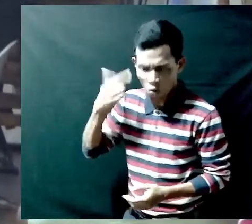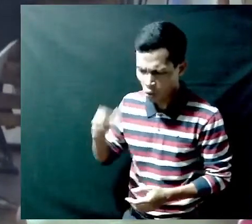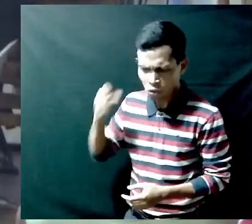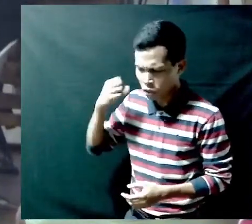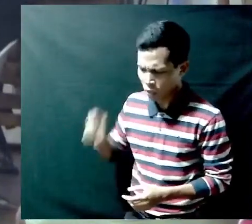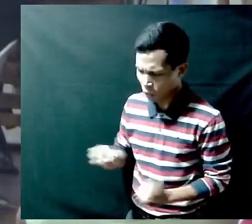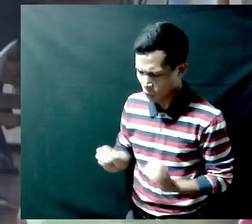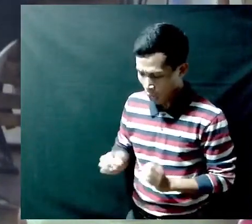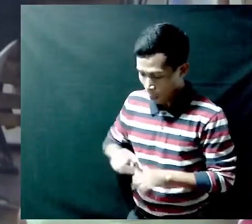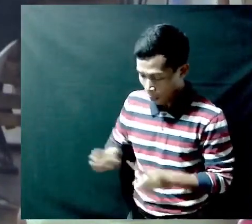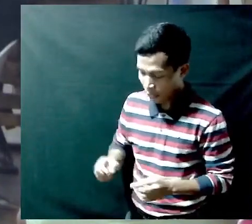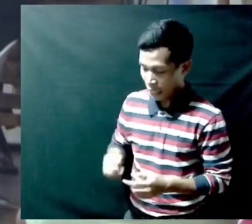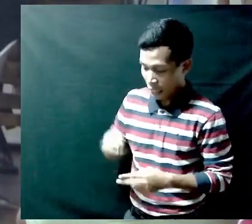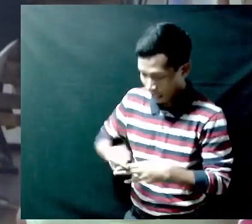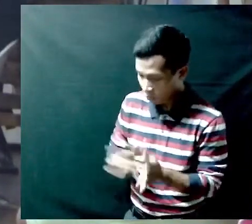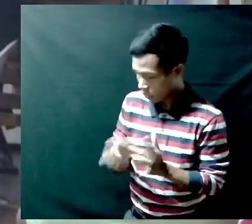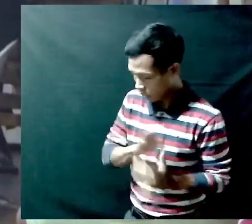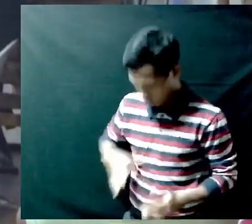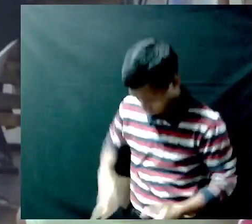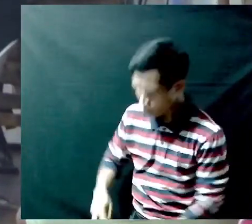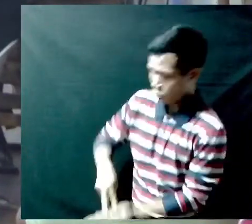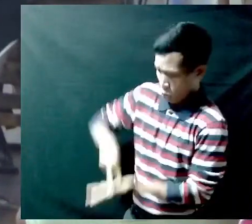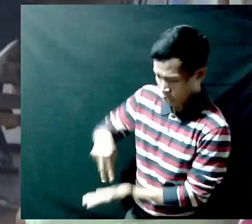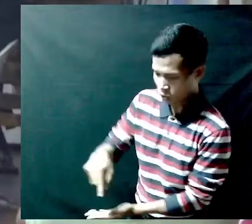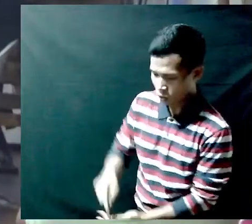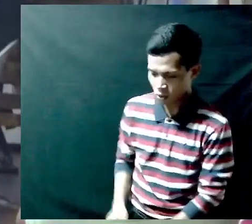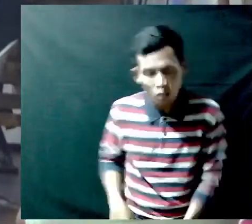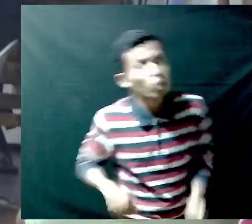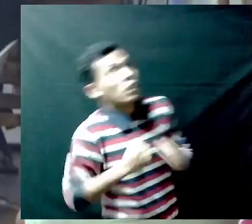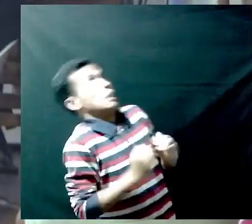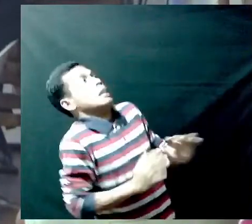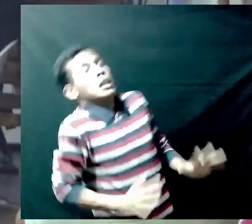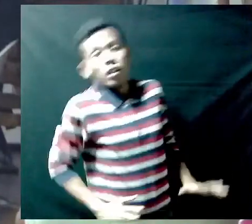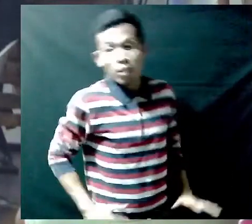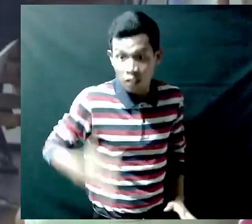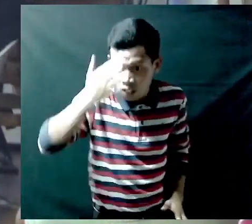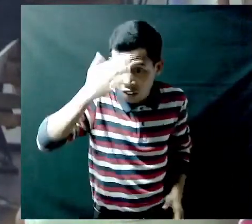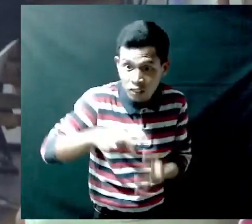Nazareth, rise up and walk. Alam niyo story na yun, di ba? Tapos, naramdaman niya rito.